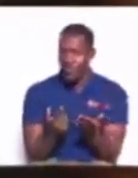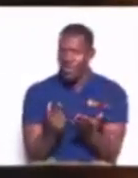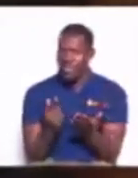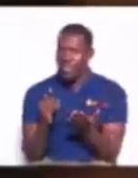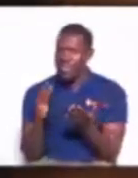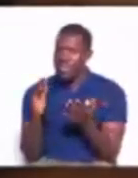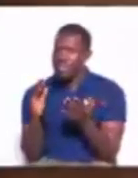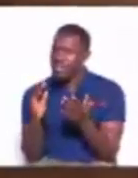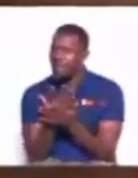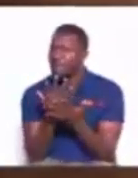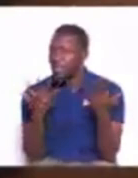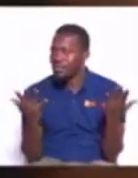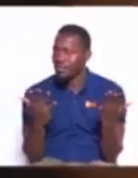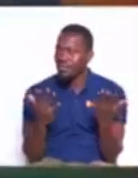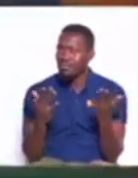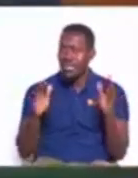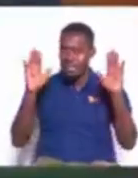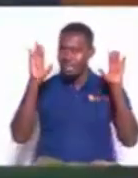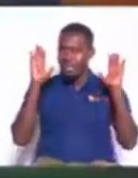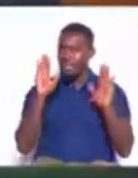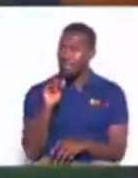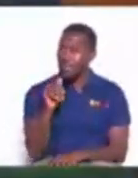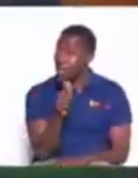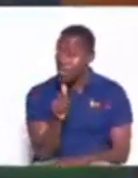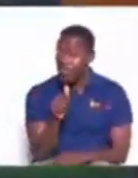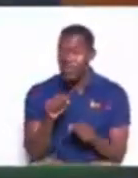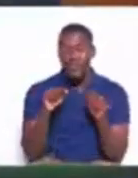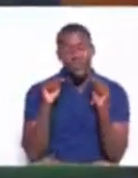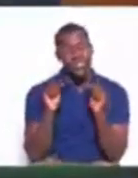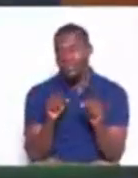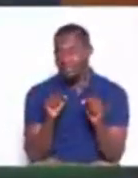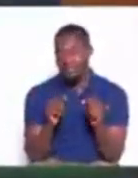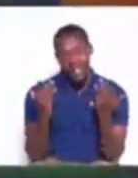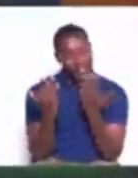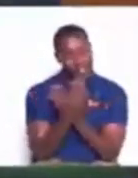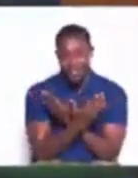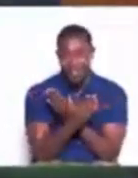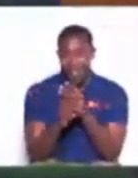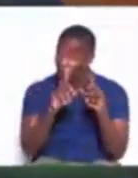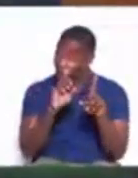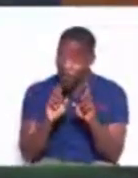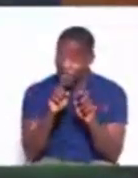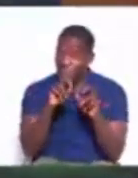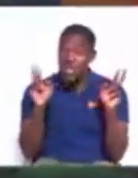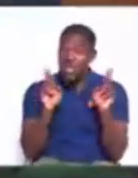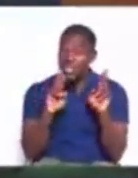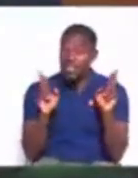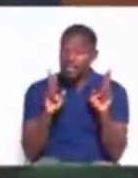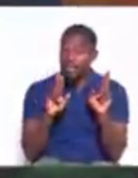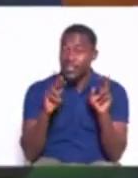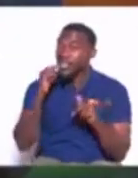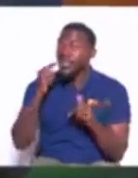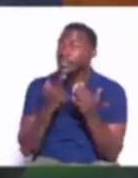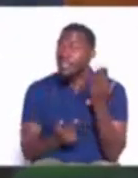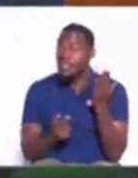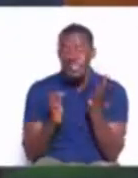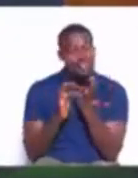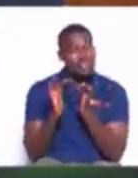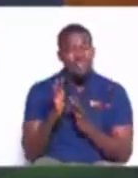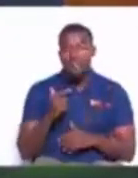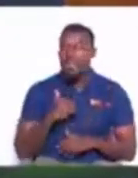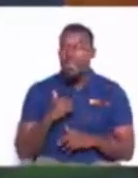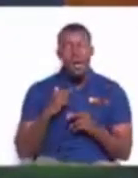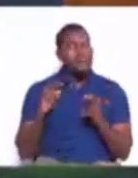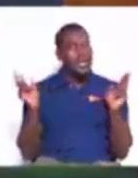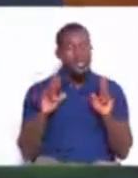haven't surrendered? Tonight, would you like to say, Jesus, I want to open